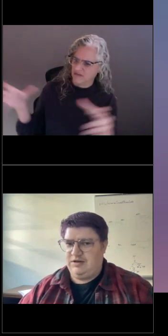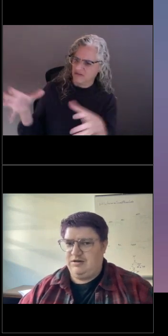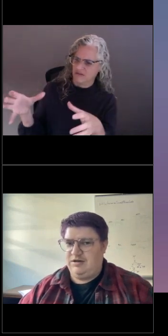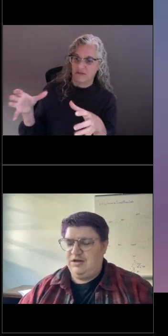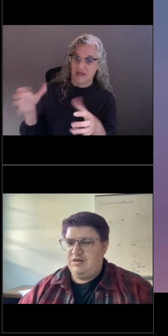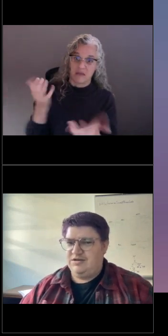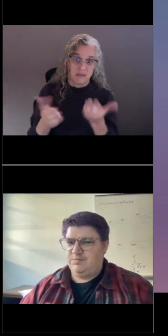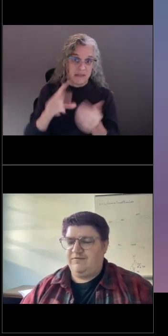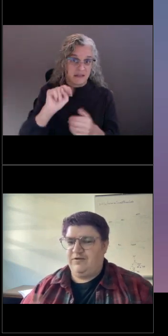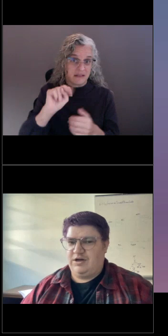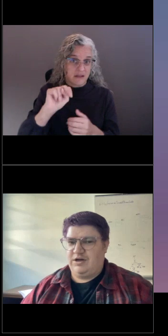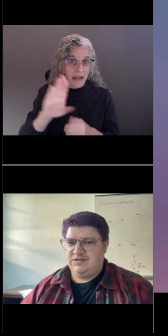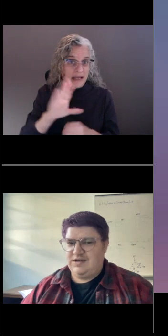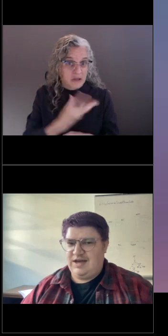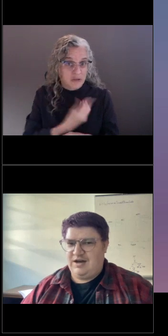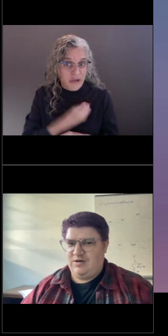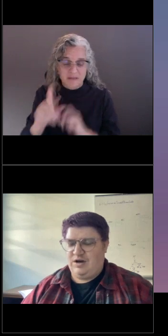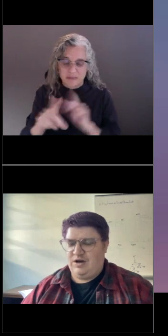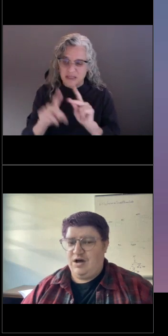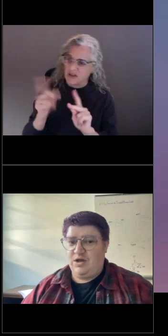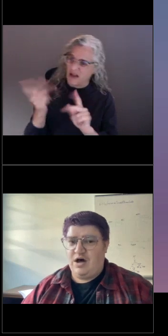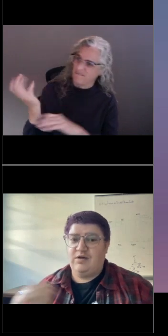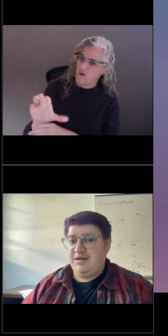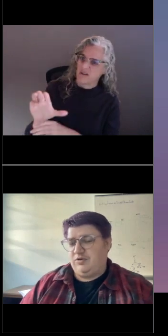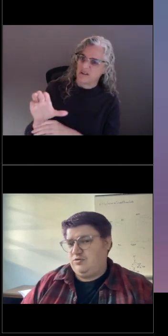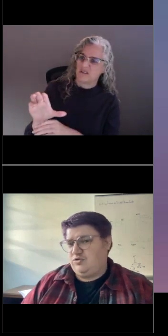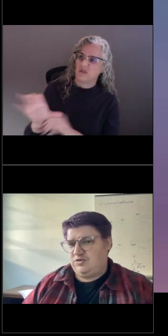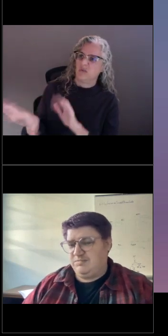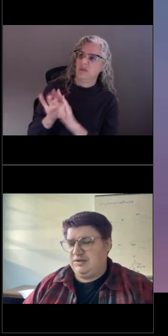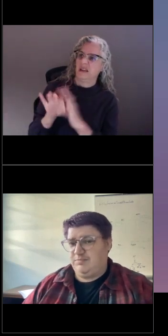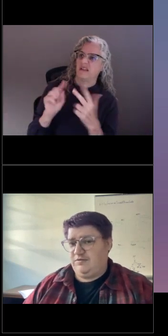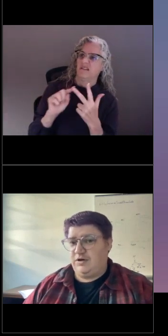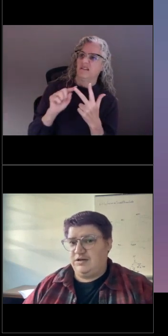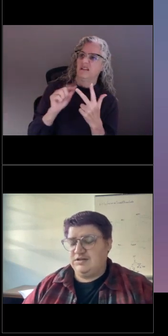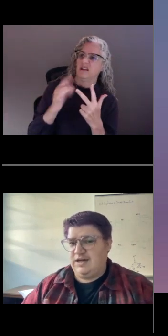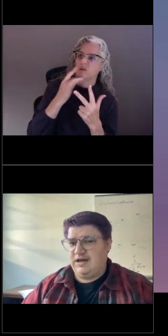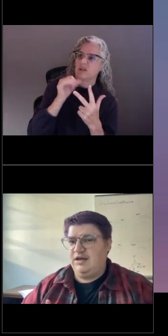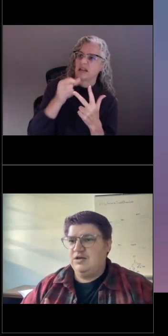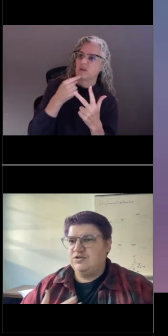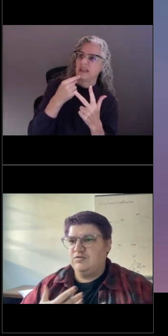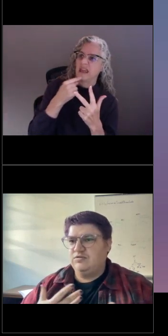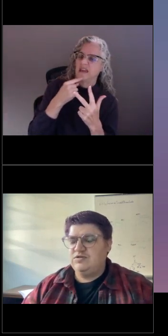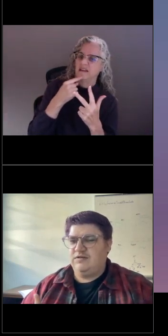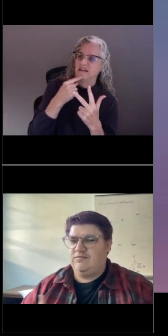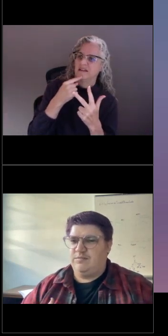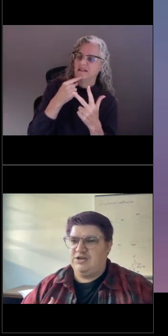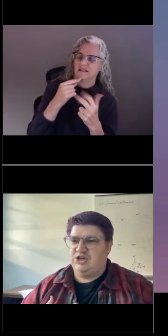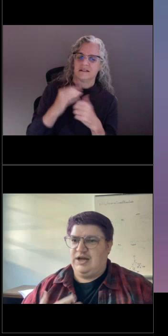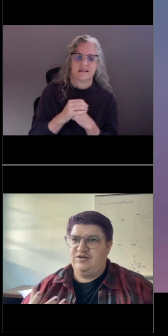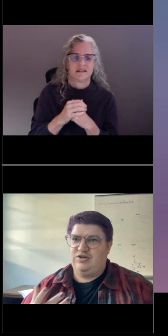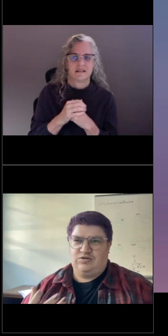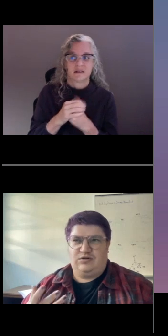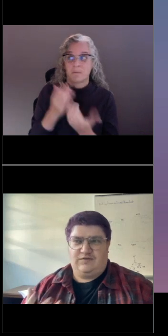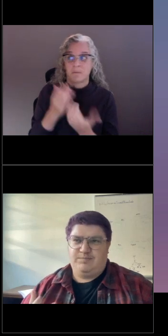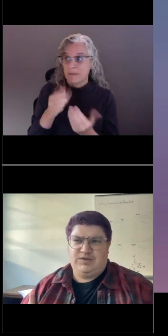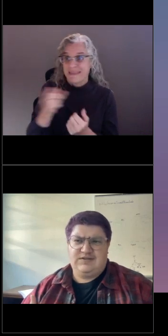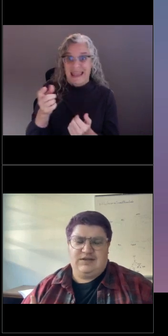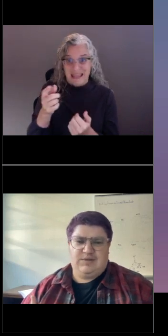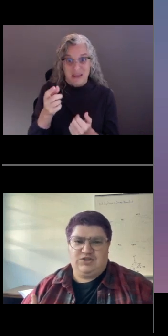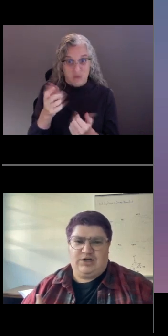people in this prefer not to say category, along with people who simply prefer not to say. So you're losing information and you're